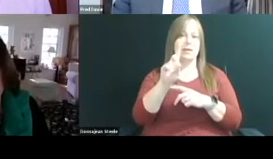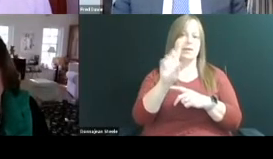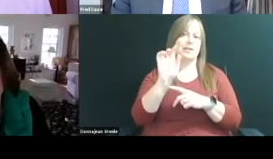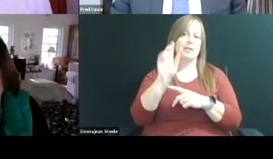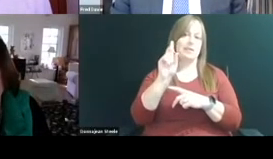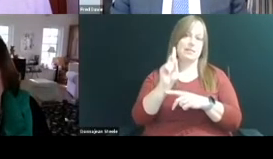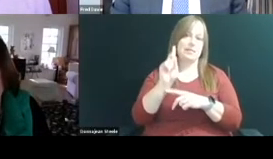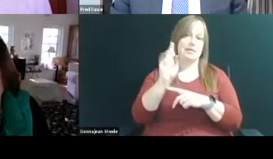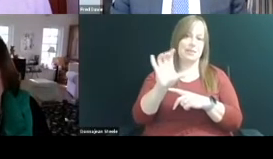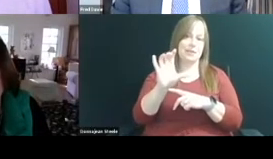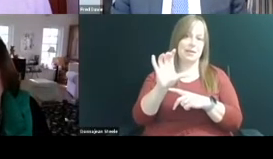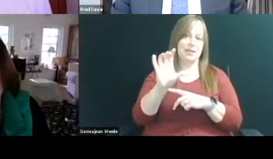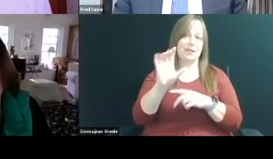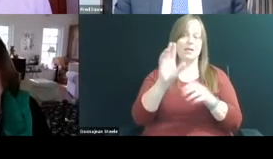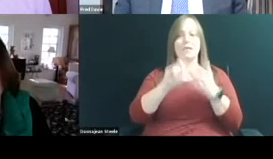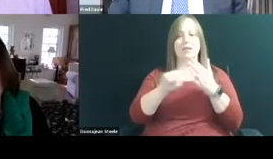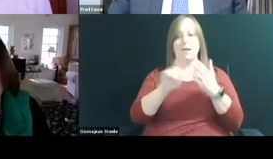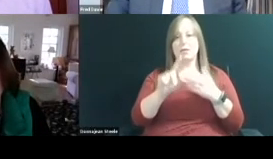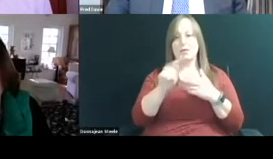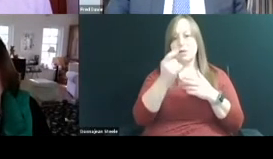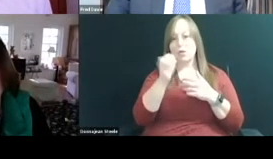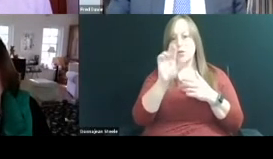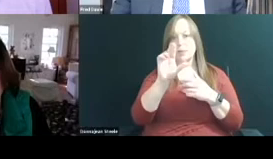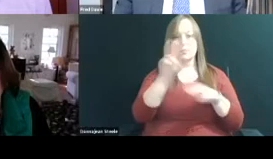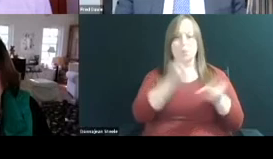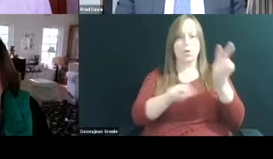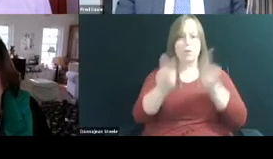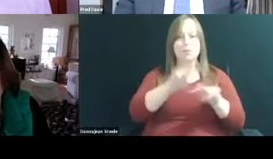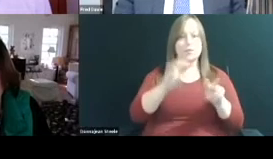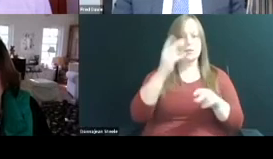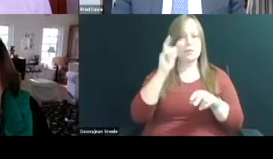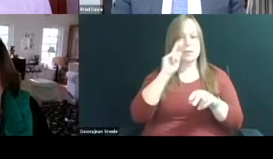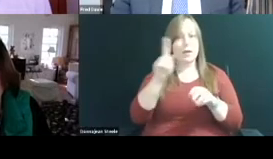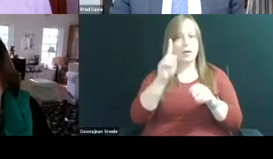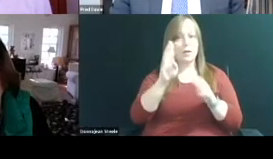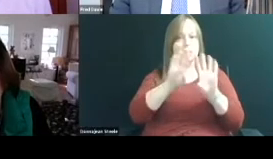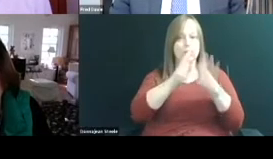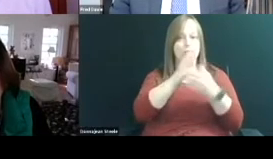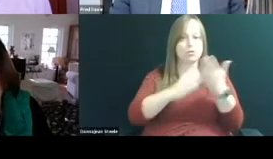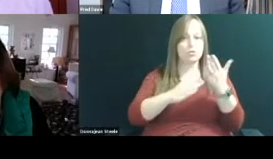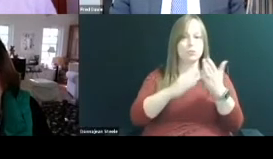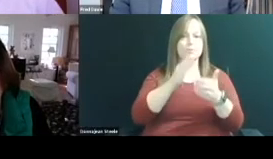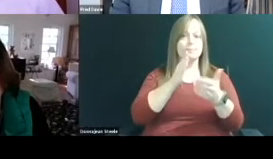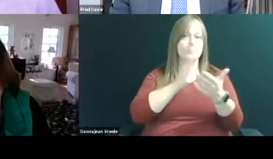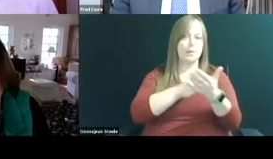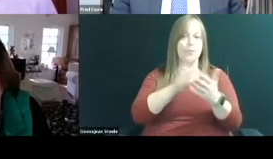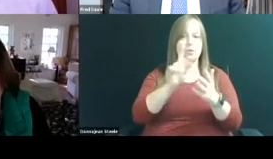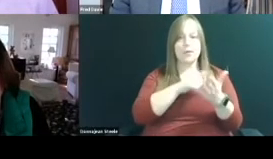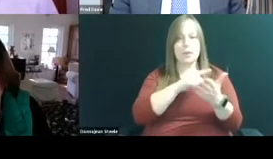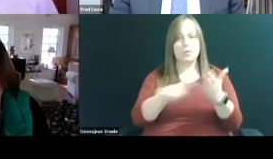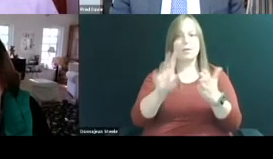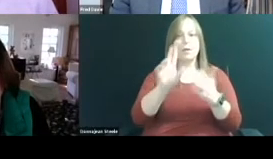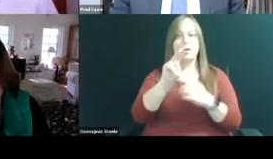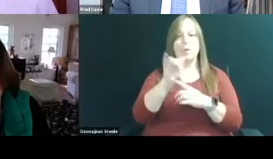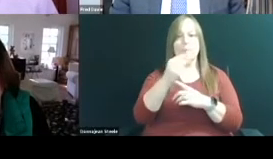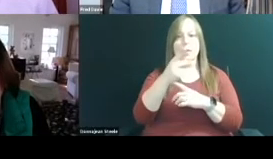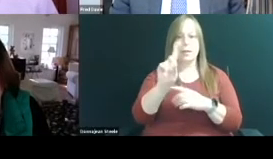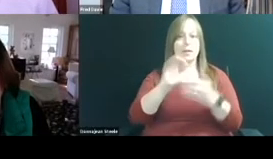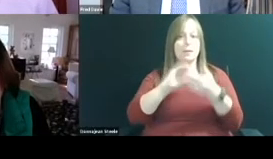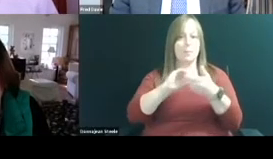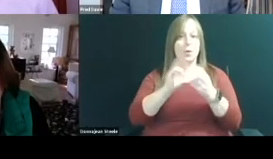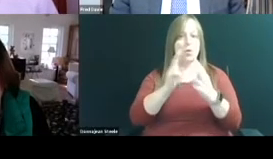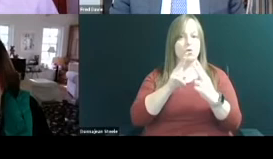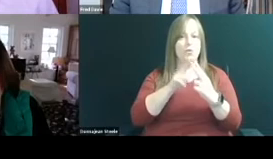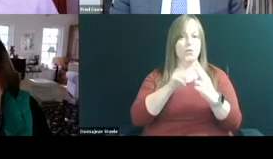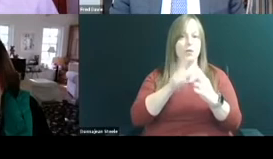Commissioner of Intelligence and Counterterrorism, where he oversees the Intelligence Bureau, the Counterterrorism Bureau, and the NYPD's partnership in